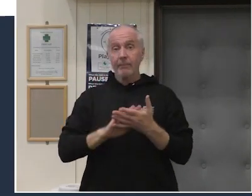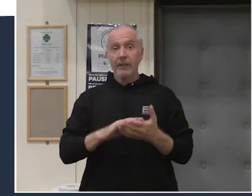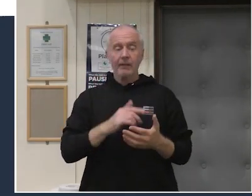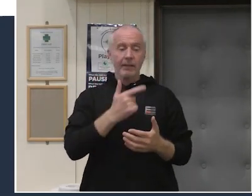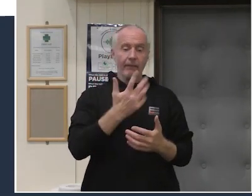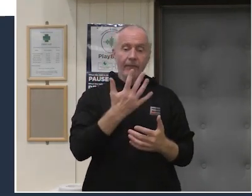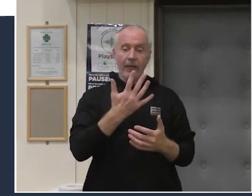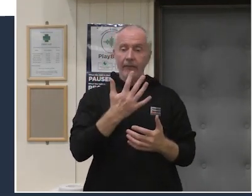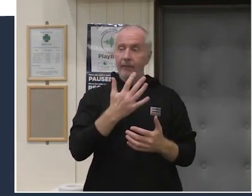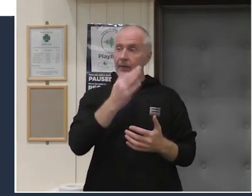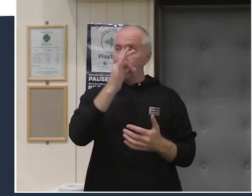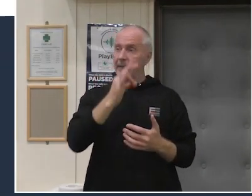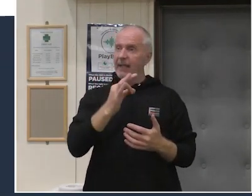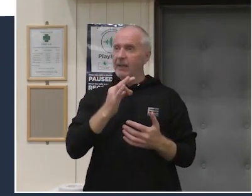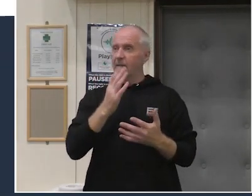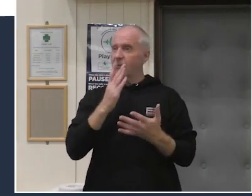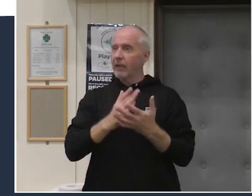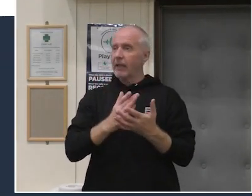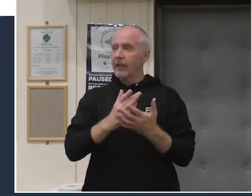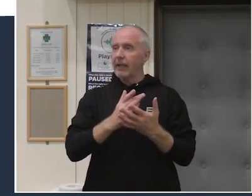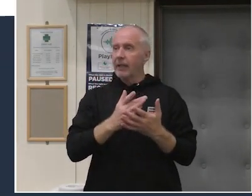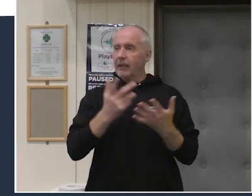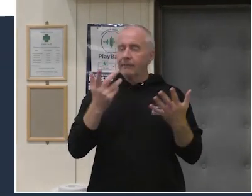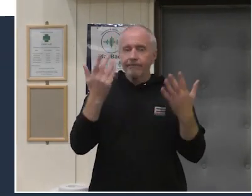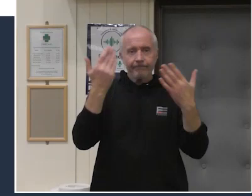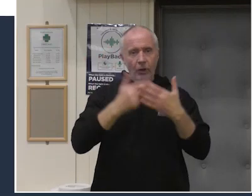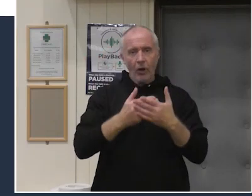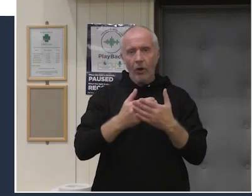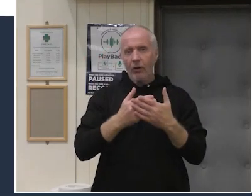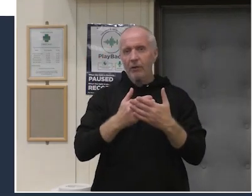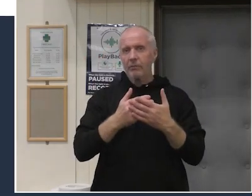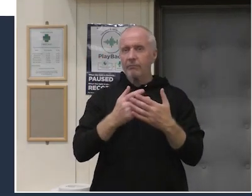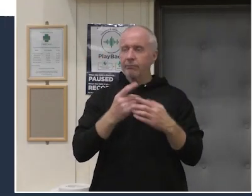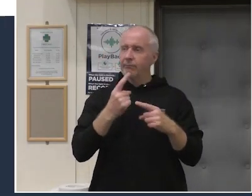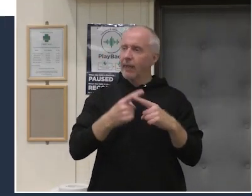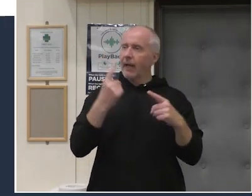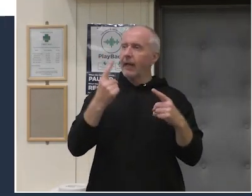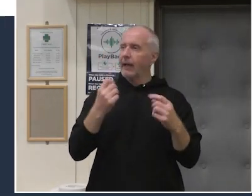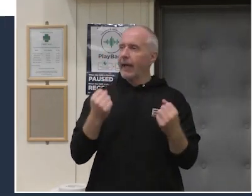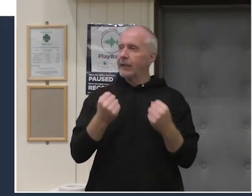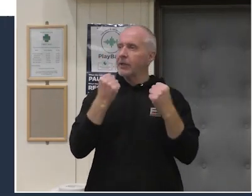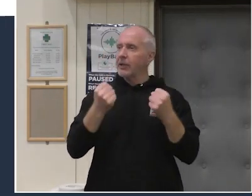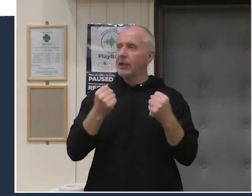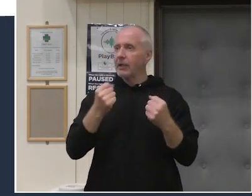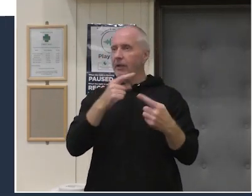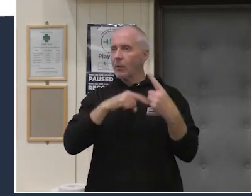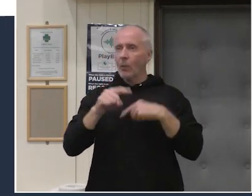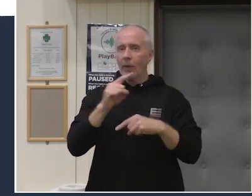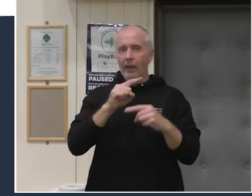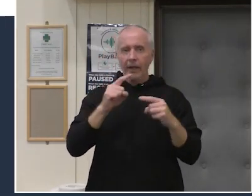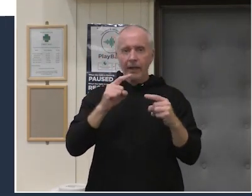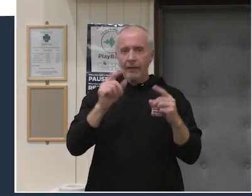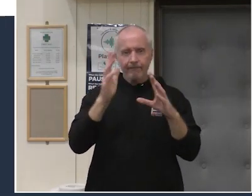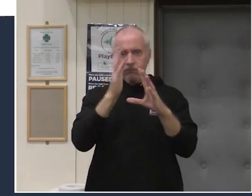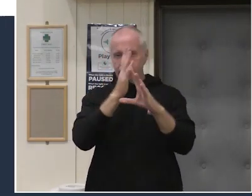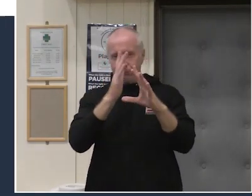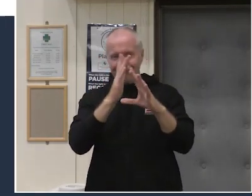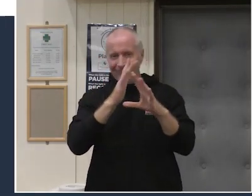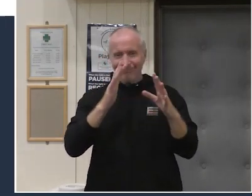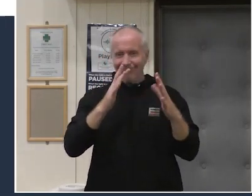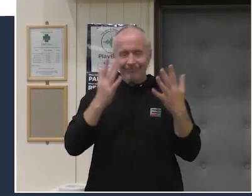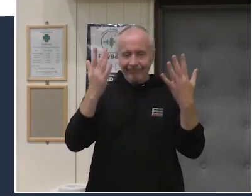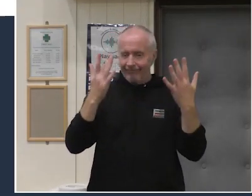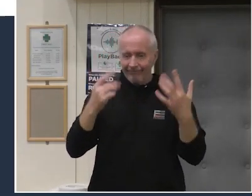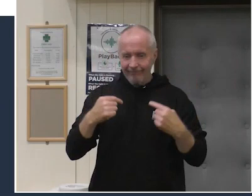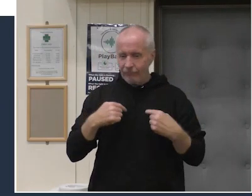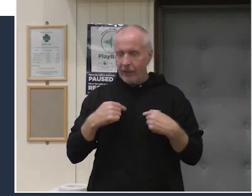being quintessence / dark energy, and way more mysterious, way beyond the scope of this talk and my knowledge